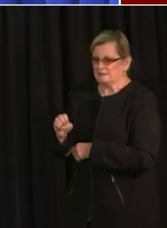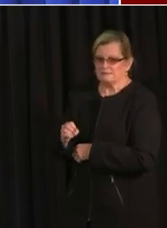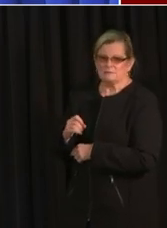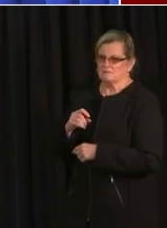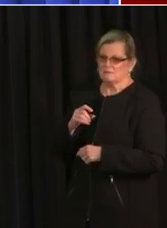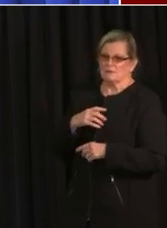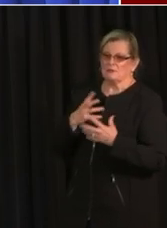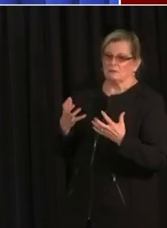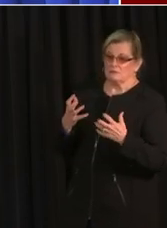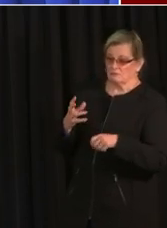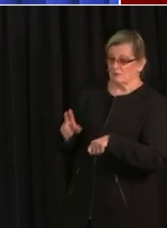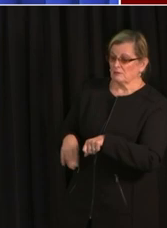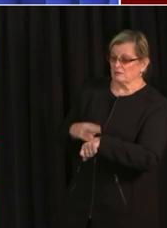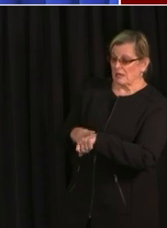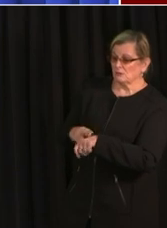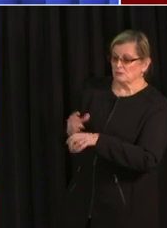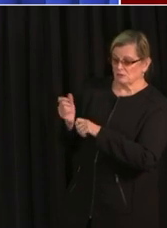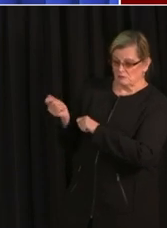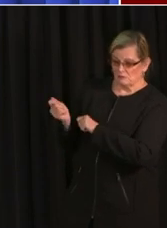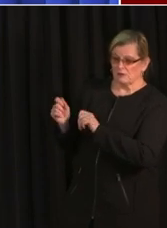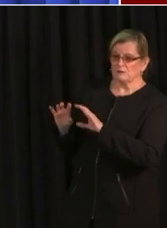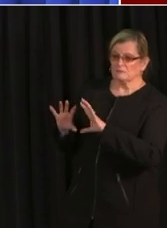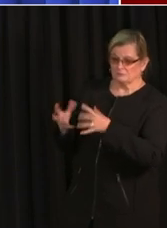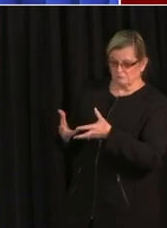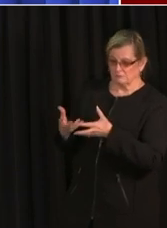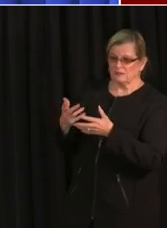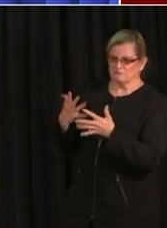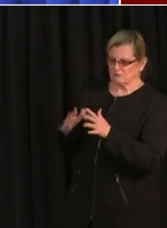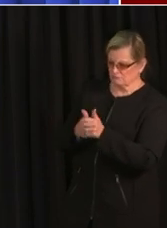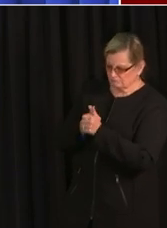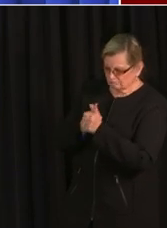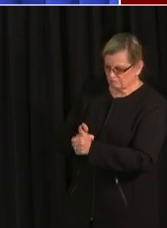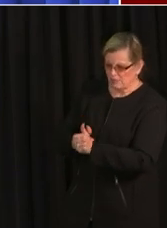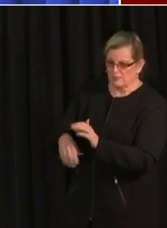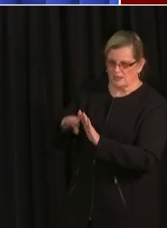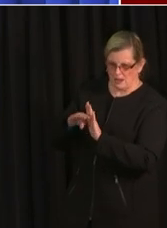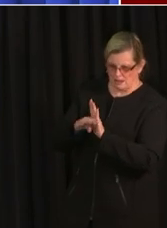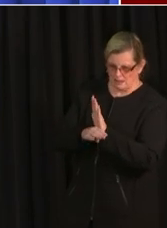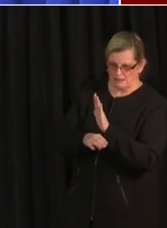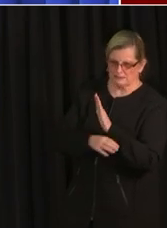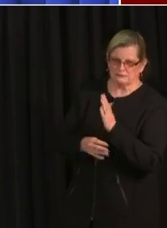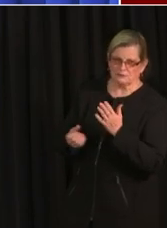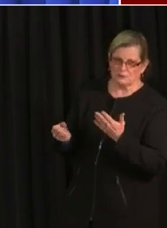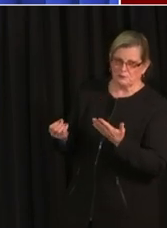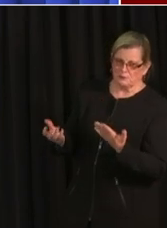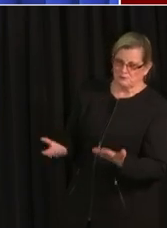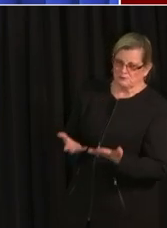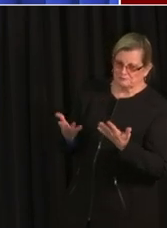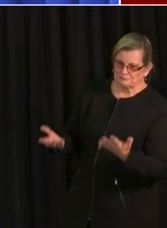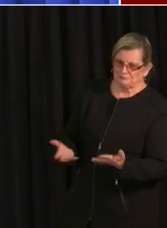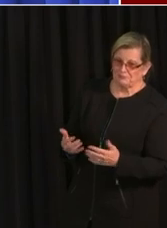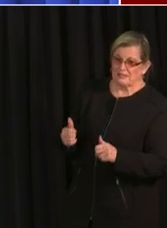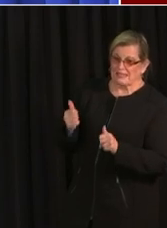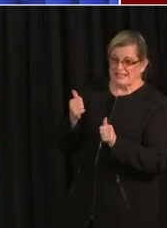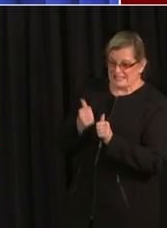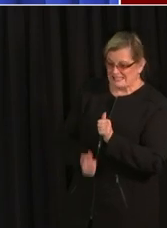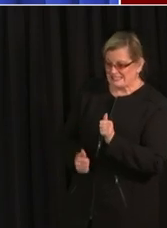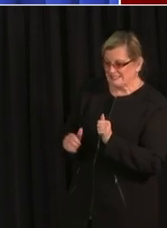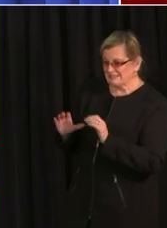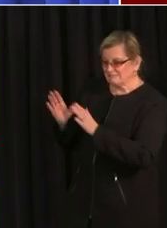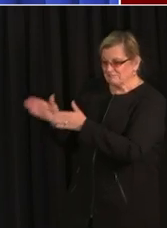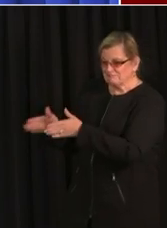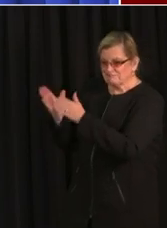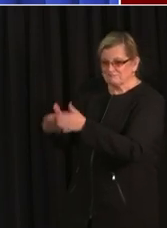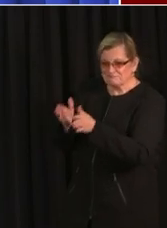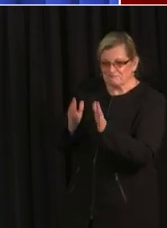Nationals have been in compliance with our requirements, and for each case, the